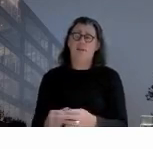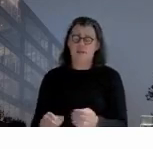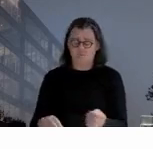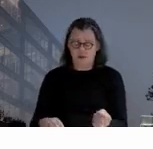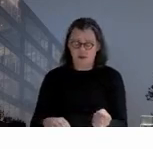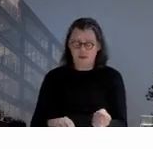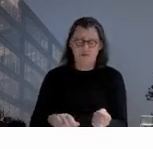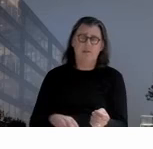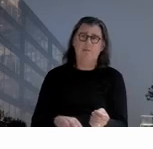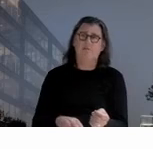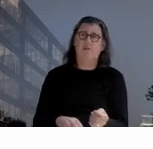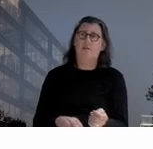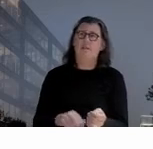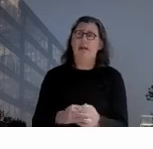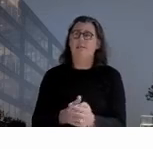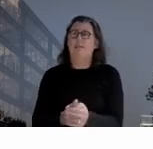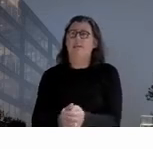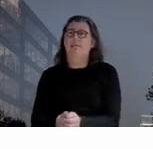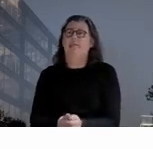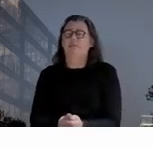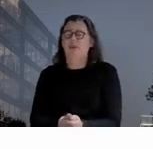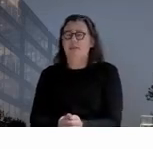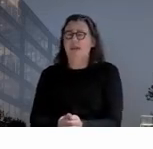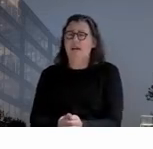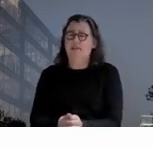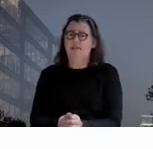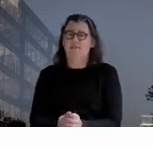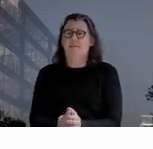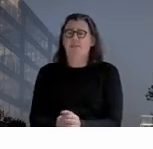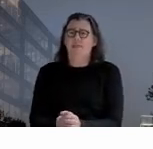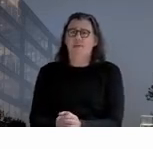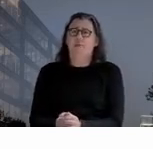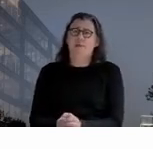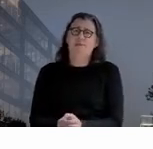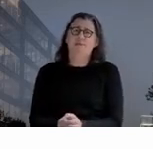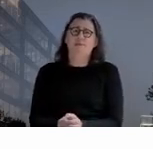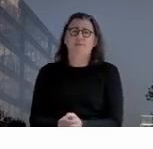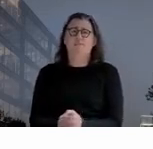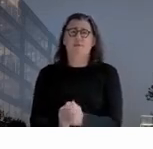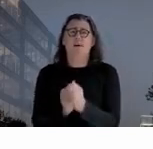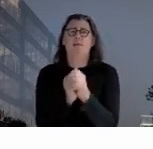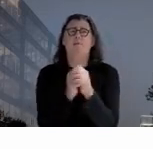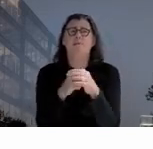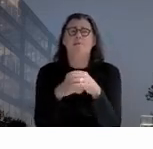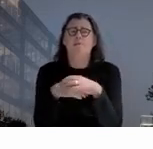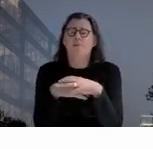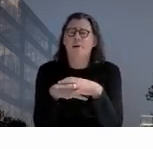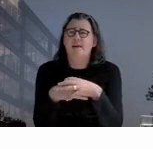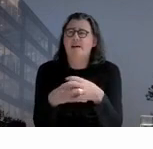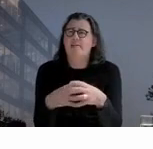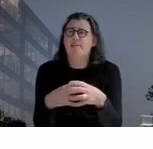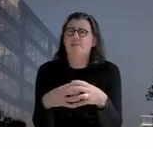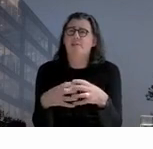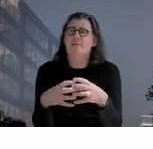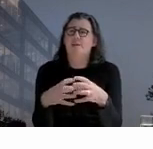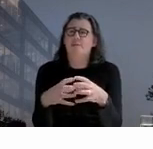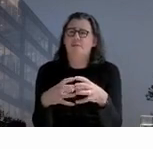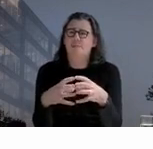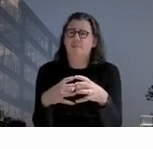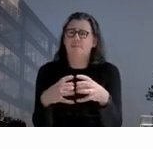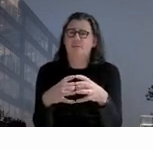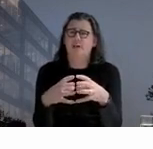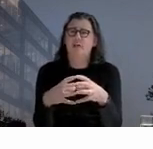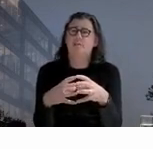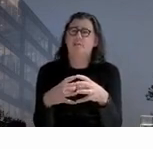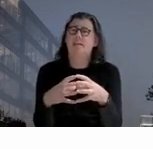on a journey of learning. There's nothing wrong with that. It's great to ask stupid questions, and I always am a big fan of asking stupid